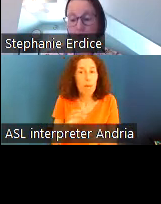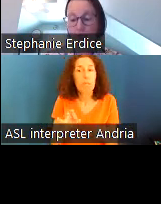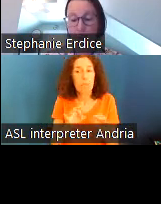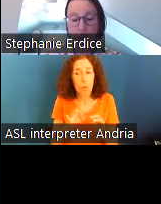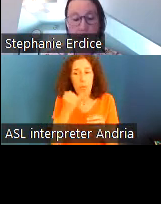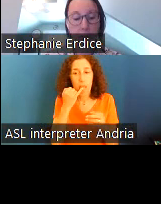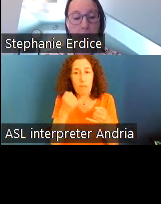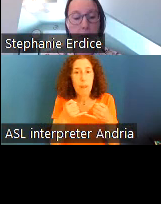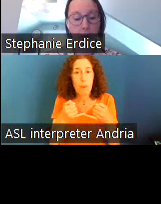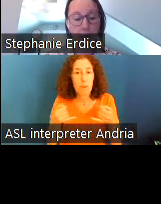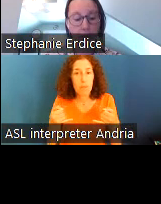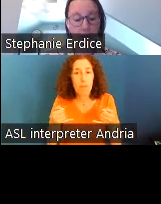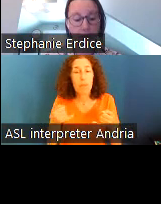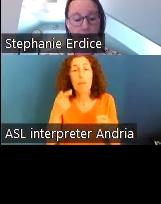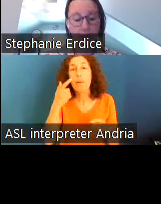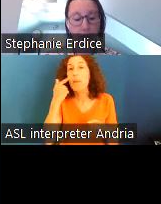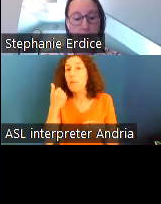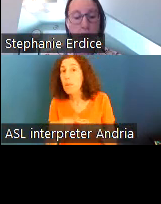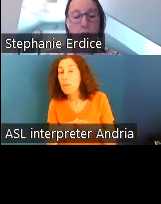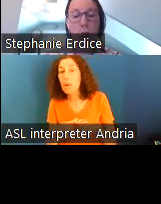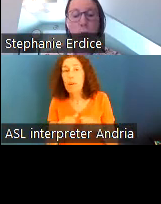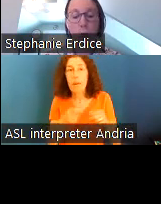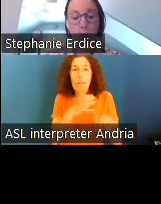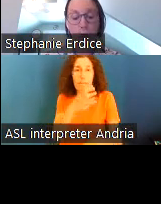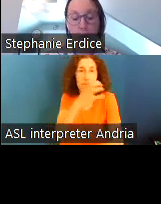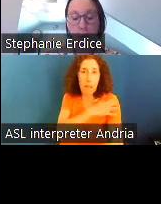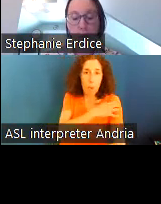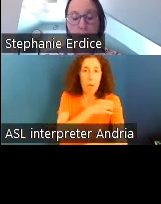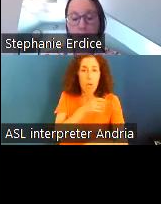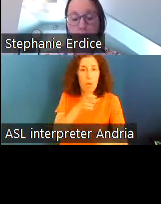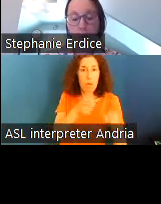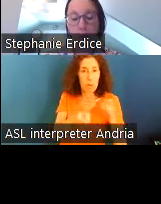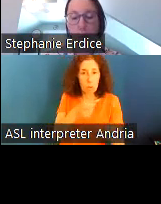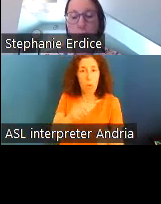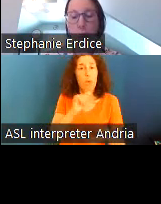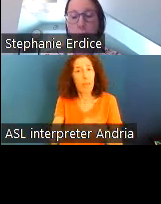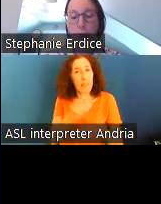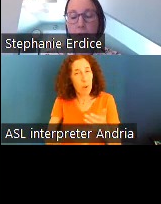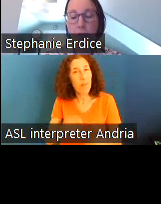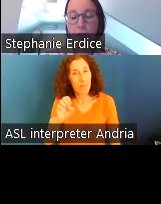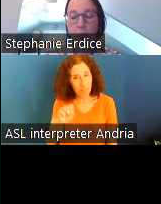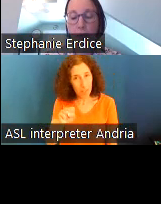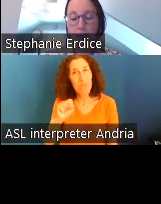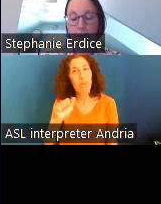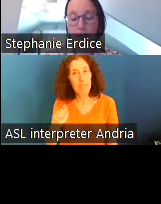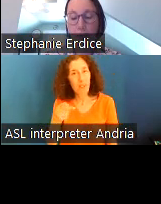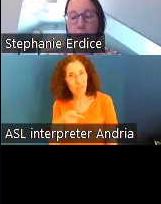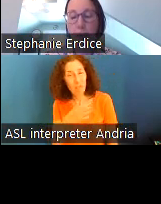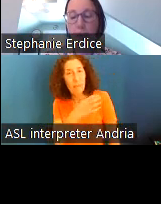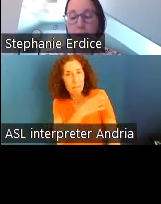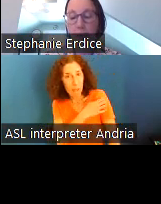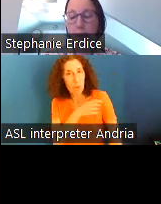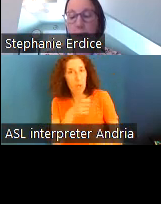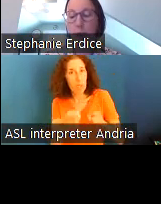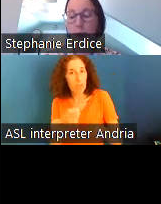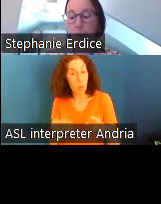we have talked about, is about power and control. So when working with sexual assault survivors, we need to create boundaries around